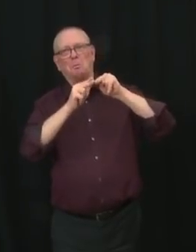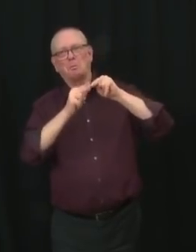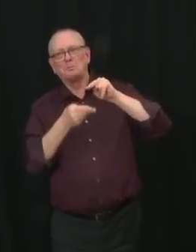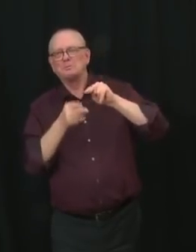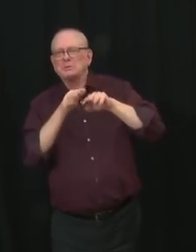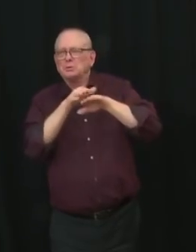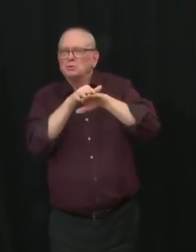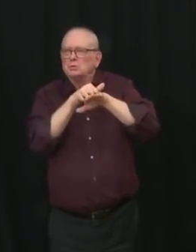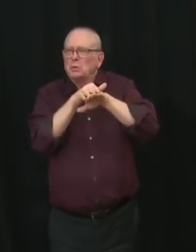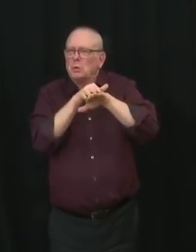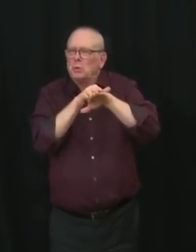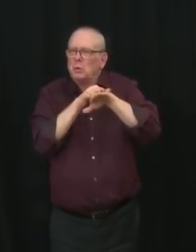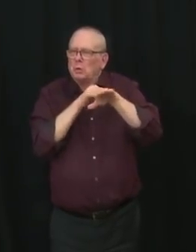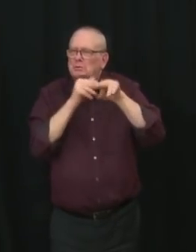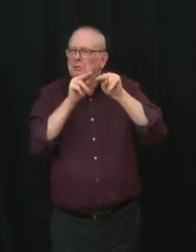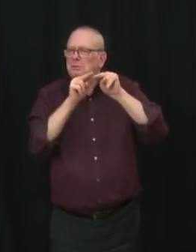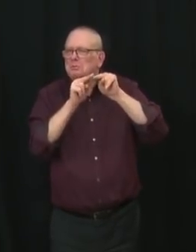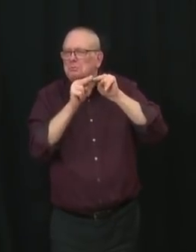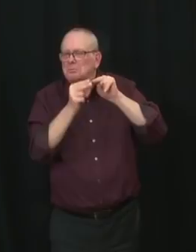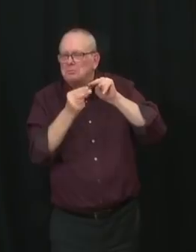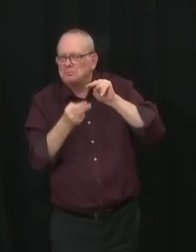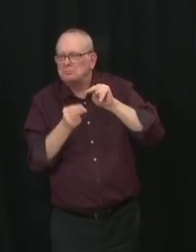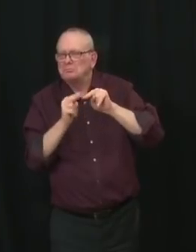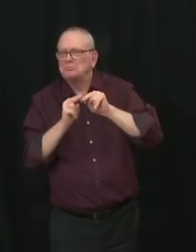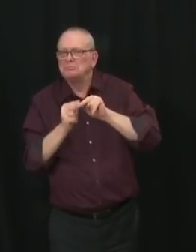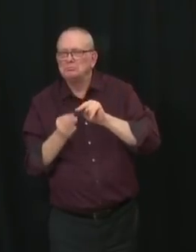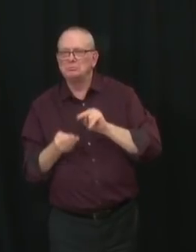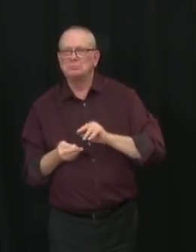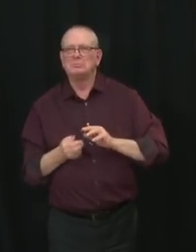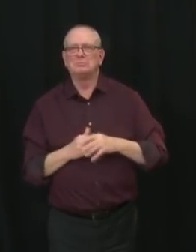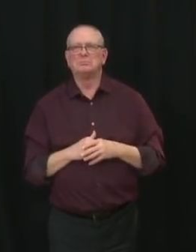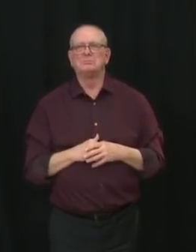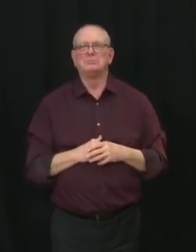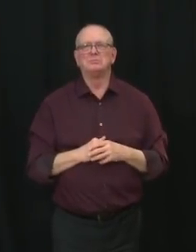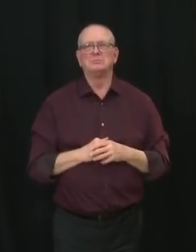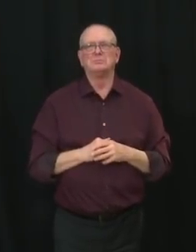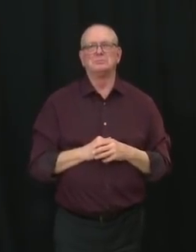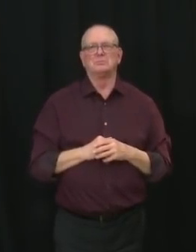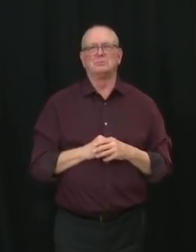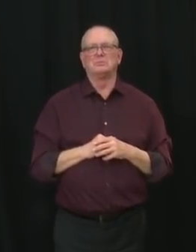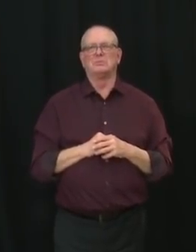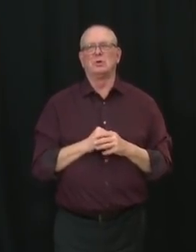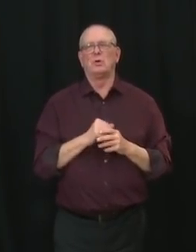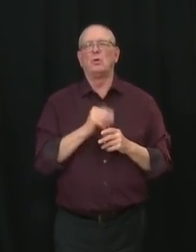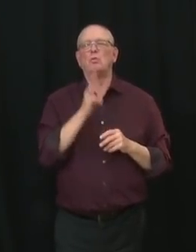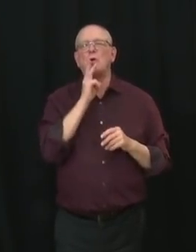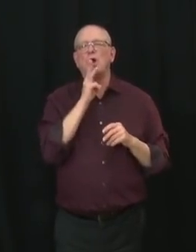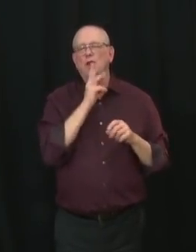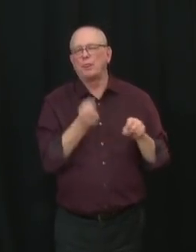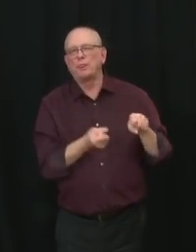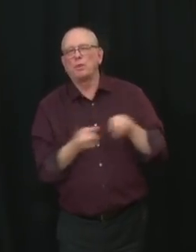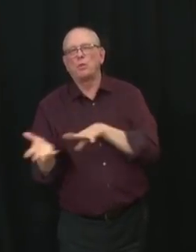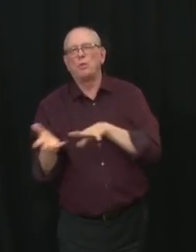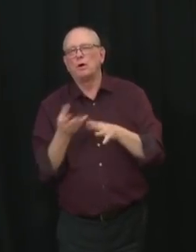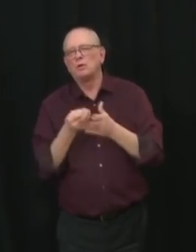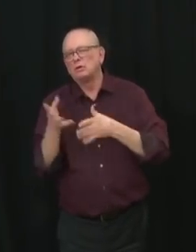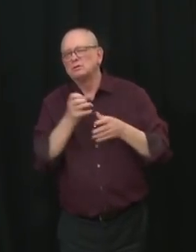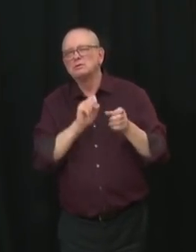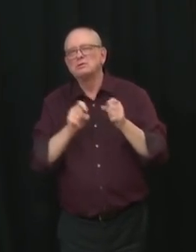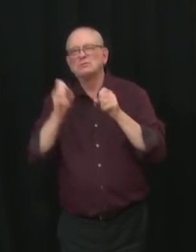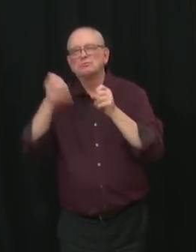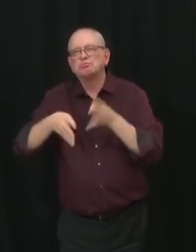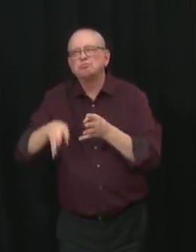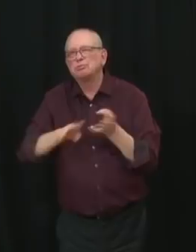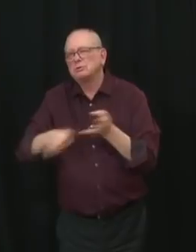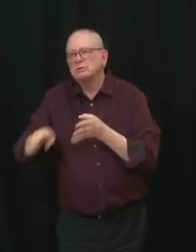Our wastewater data is trending down in 14 of the 18 communities that we monitor, so that